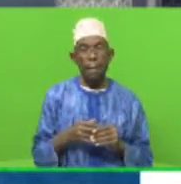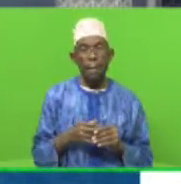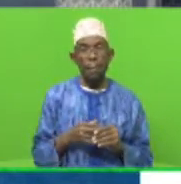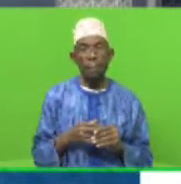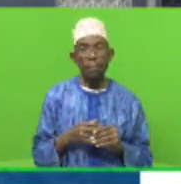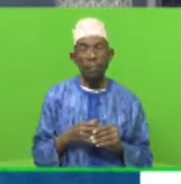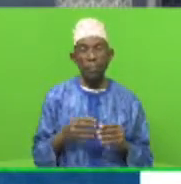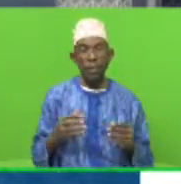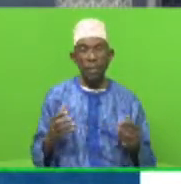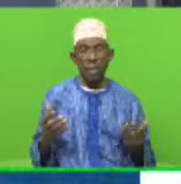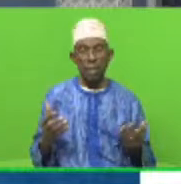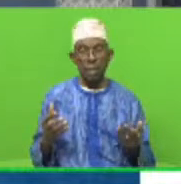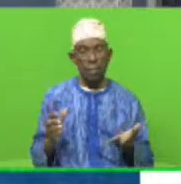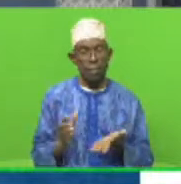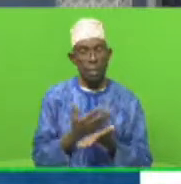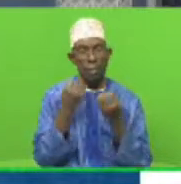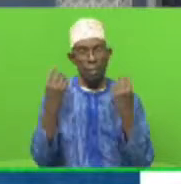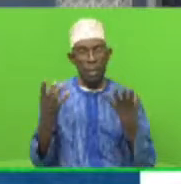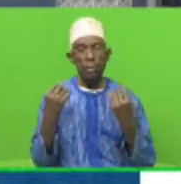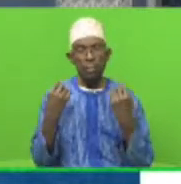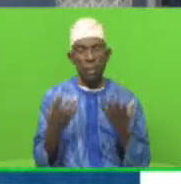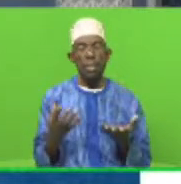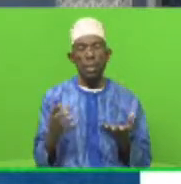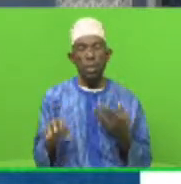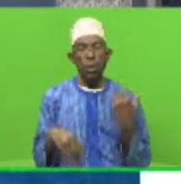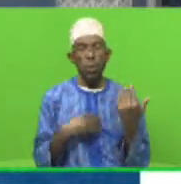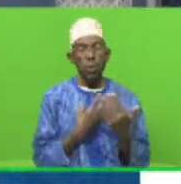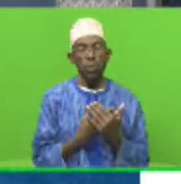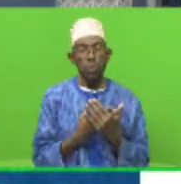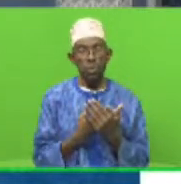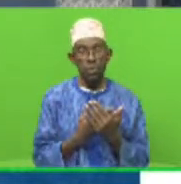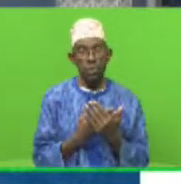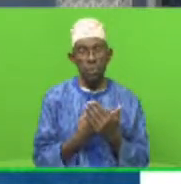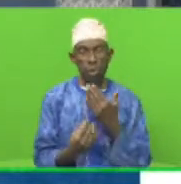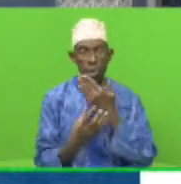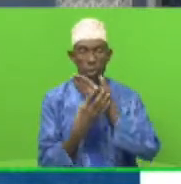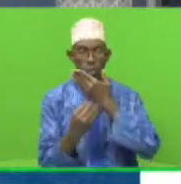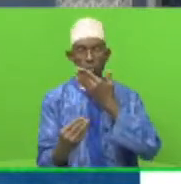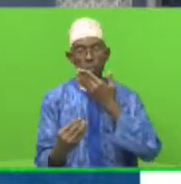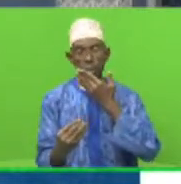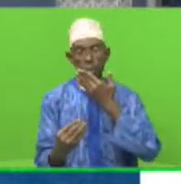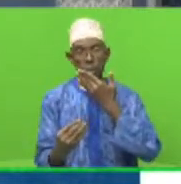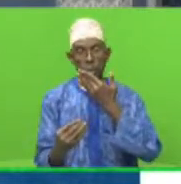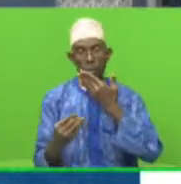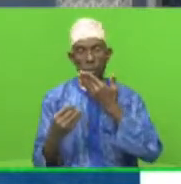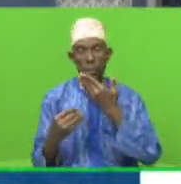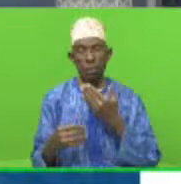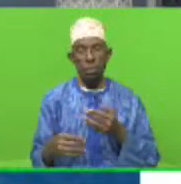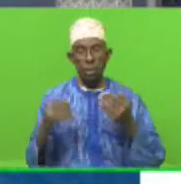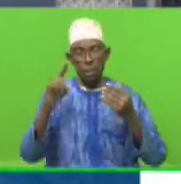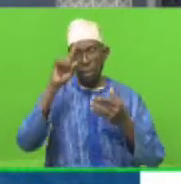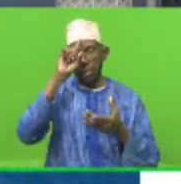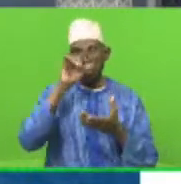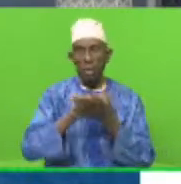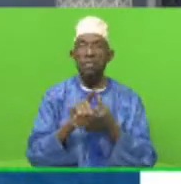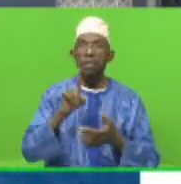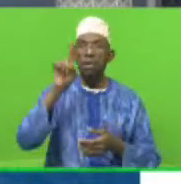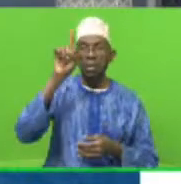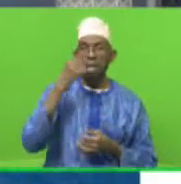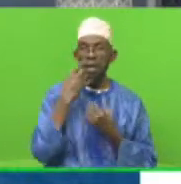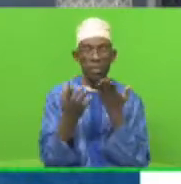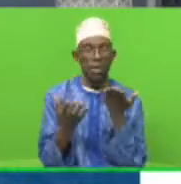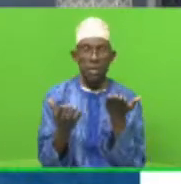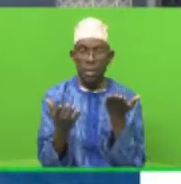billah, most of them, if not all of them that we imitate, are people either who do not believe in Allah subhanahu wa